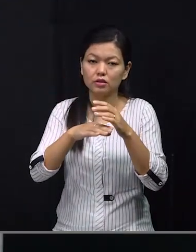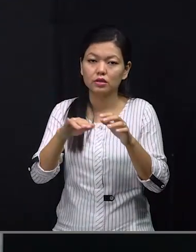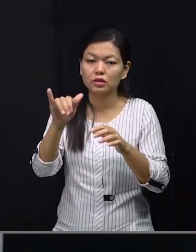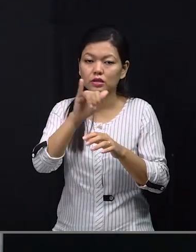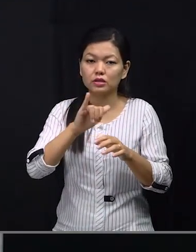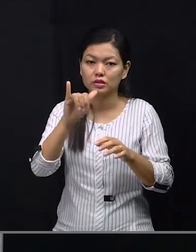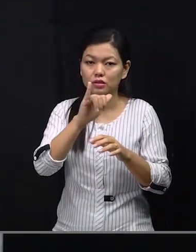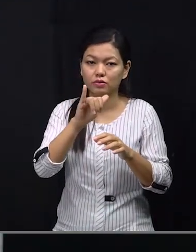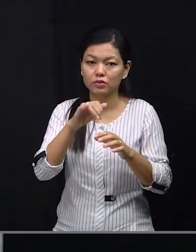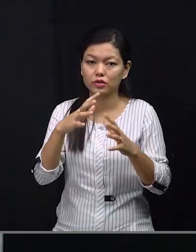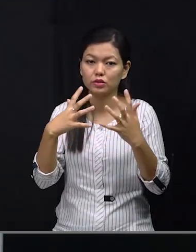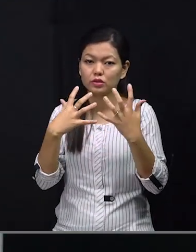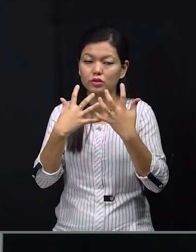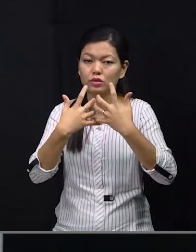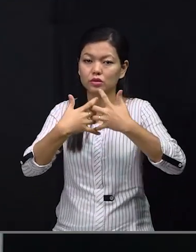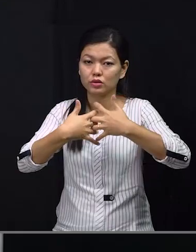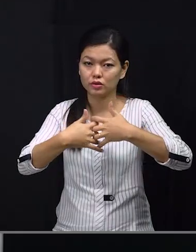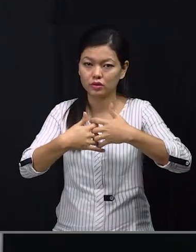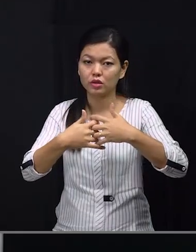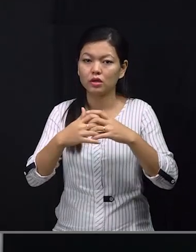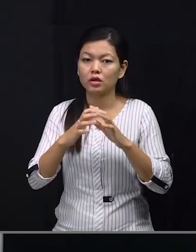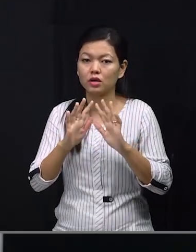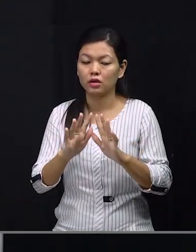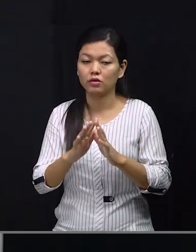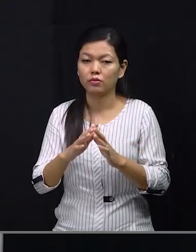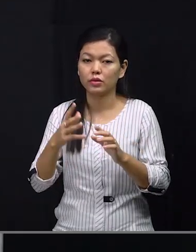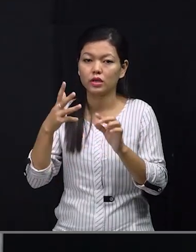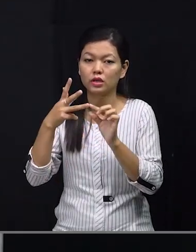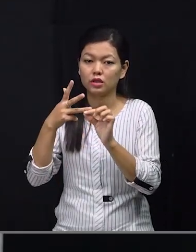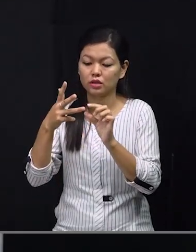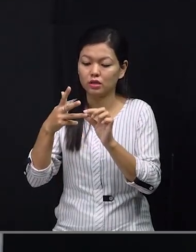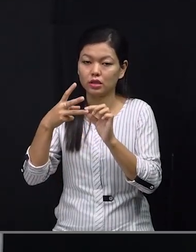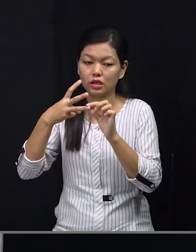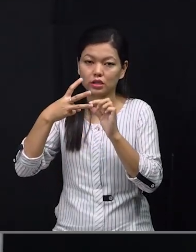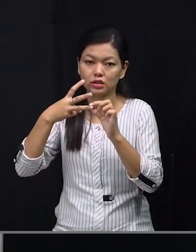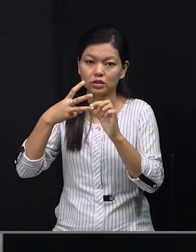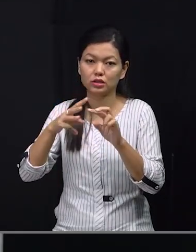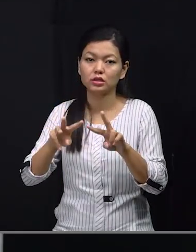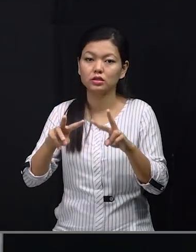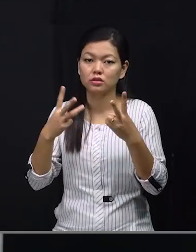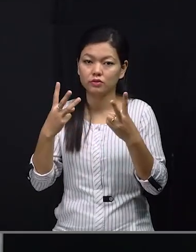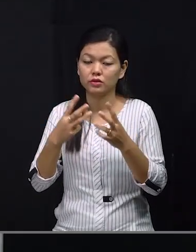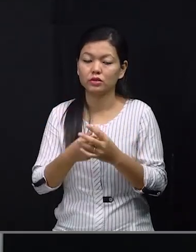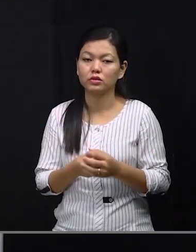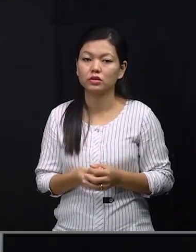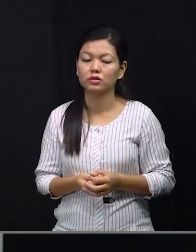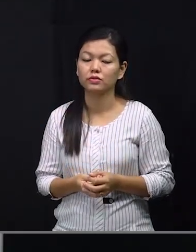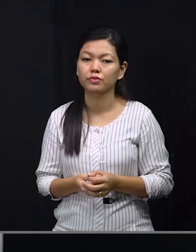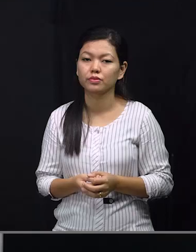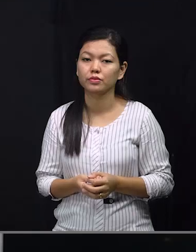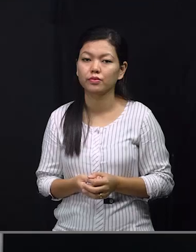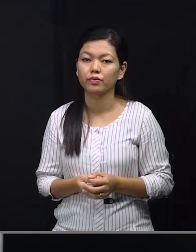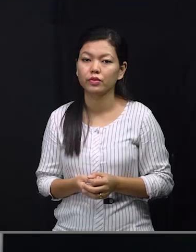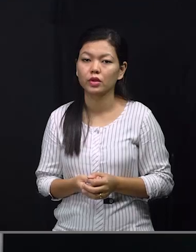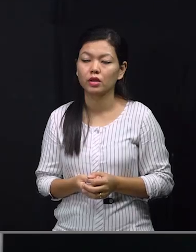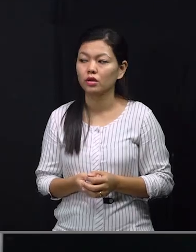the closely packed structure, the higher will be the melting point. And it is for this reason the para